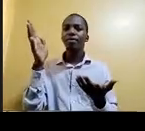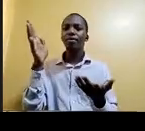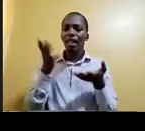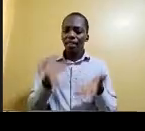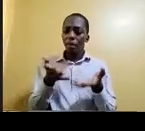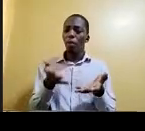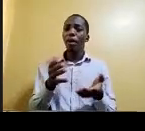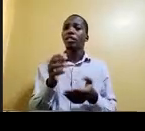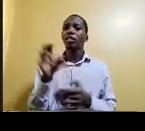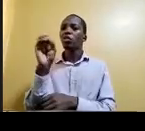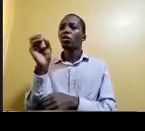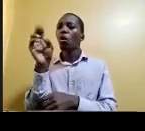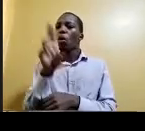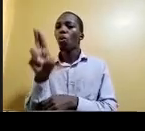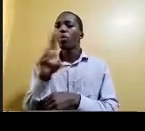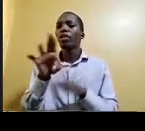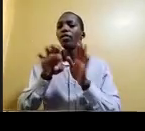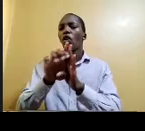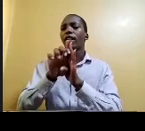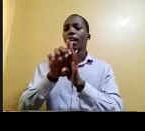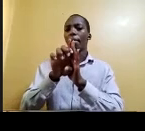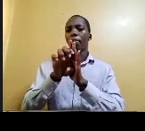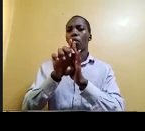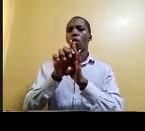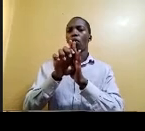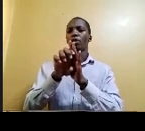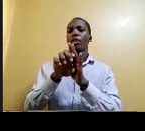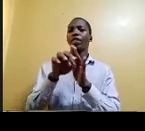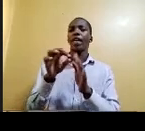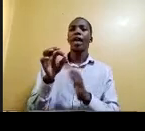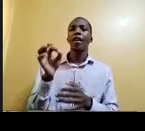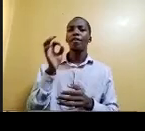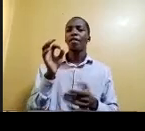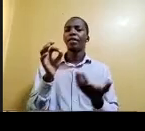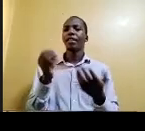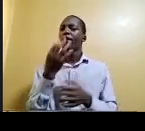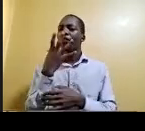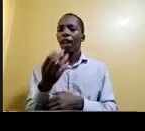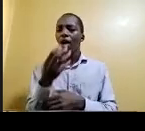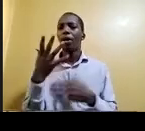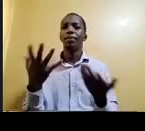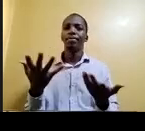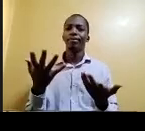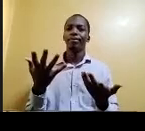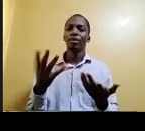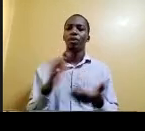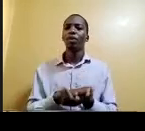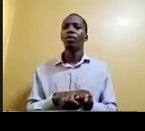or substances, for example, for flower induction in organic systems. So I think I've